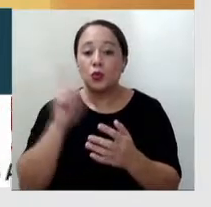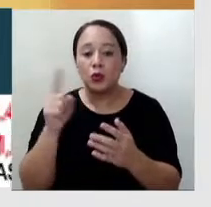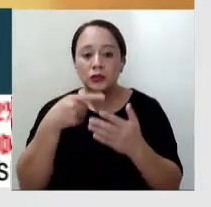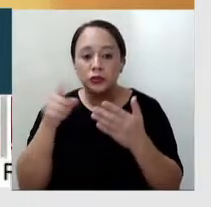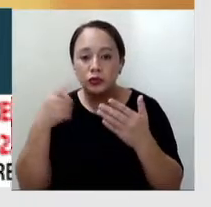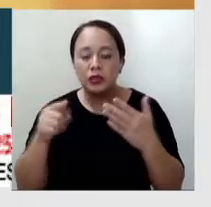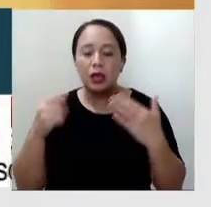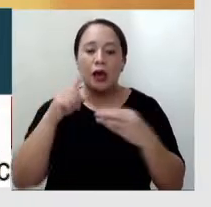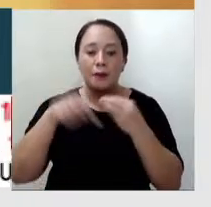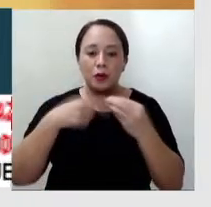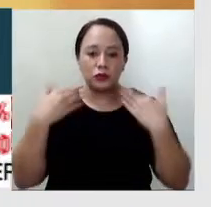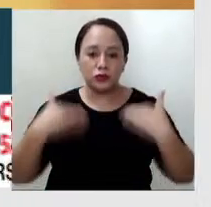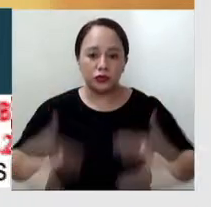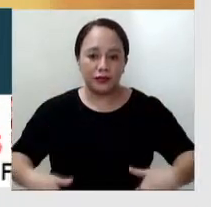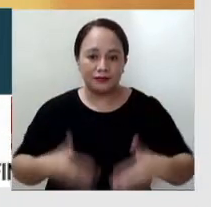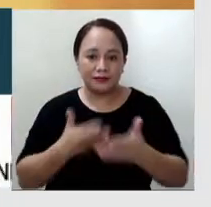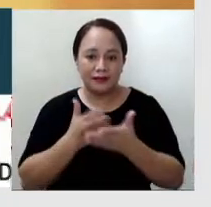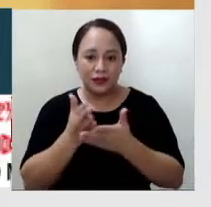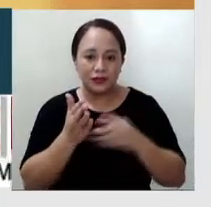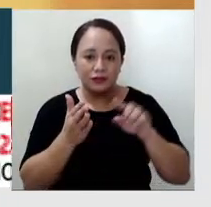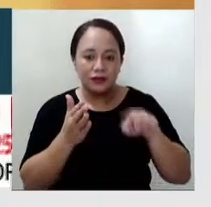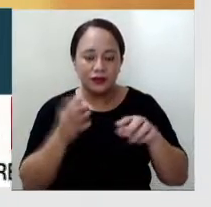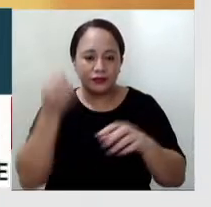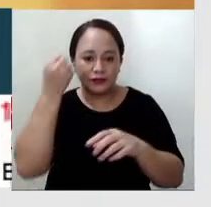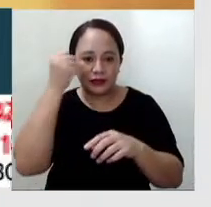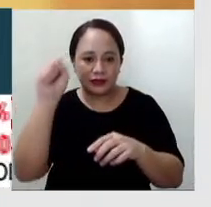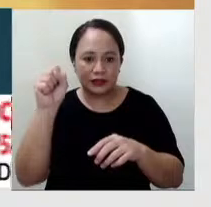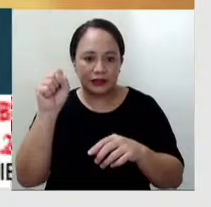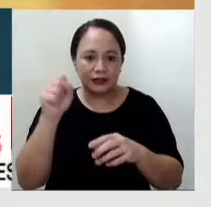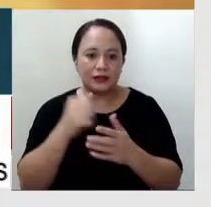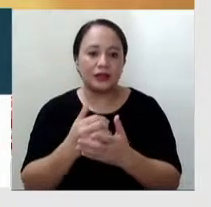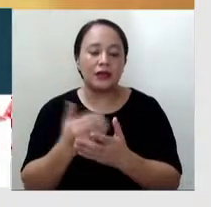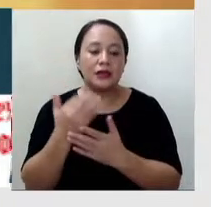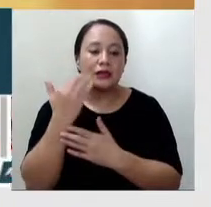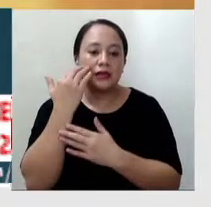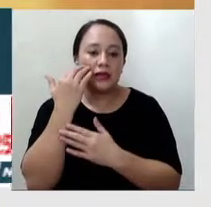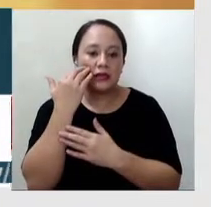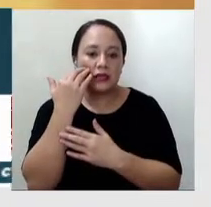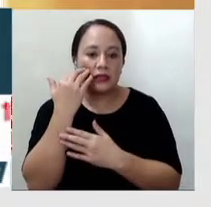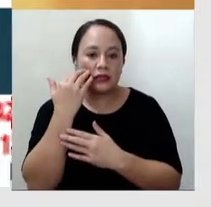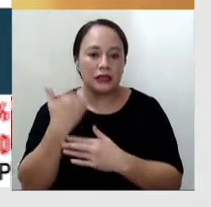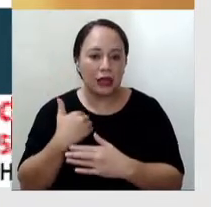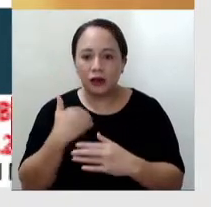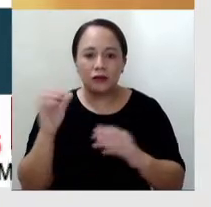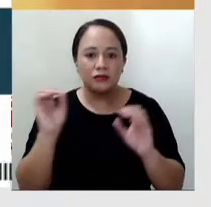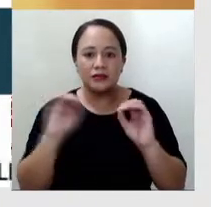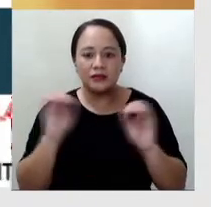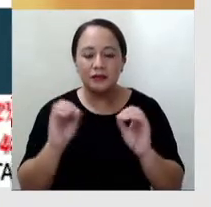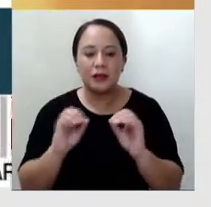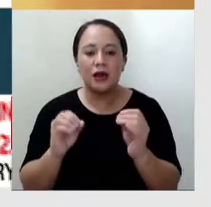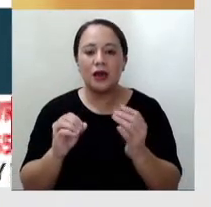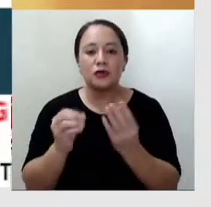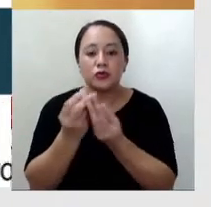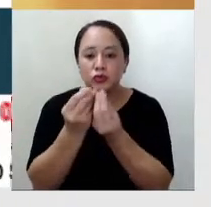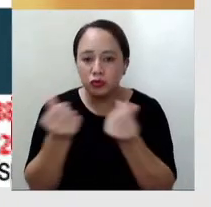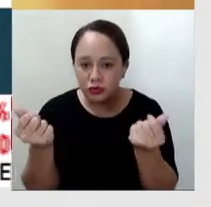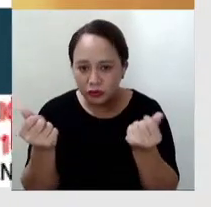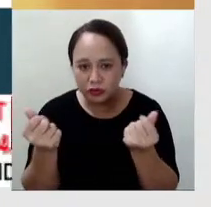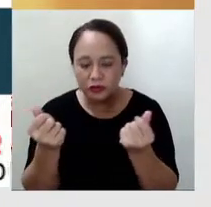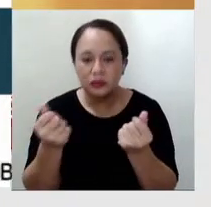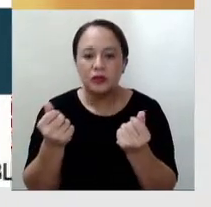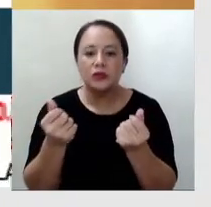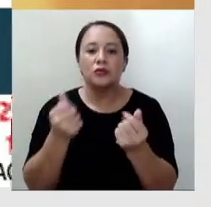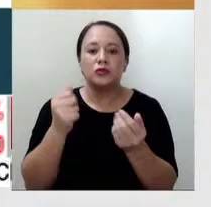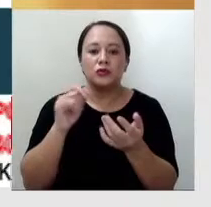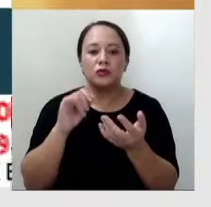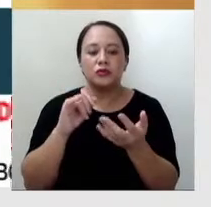rights violations and lack of effective domestic remedies to address those abuses, and